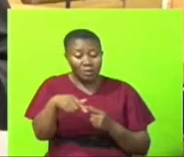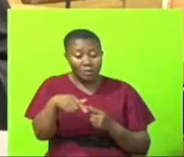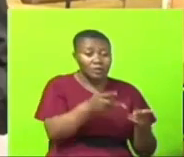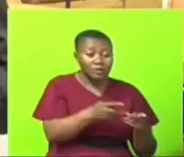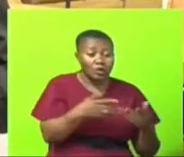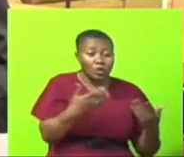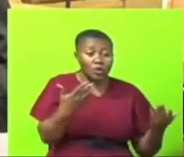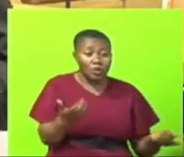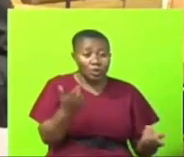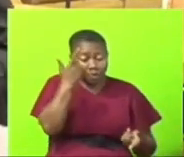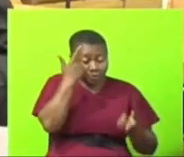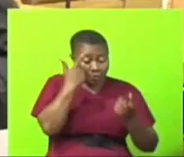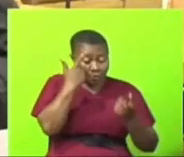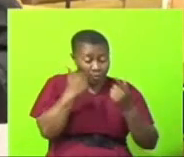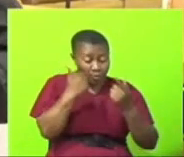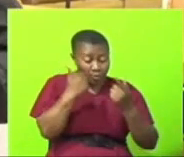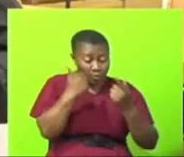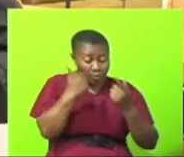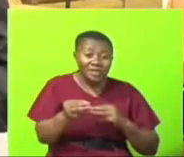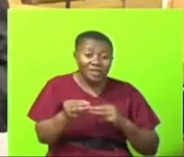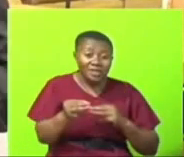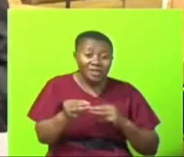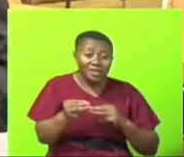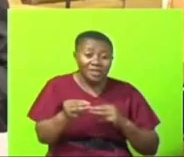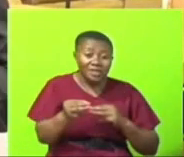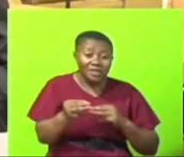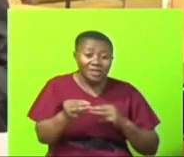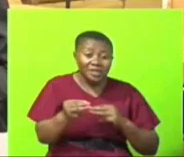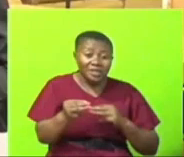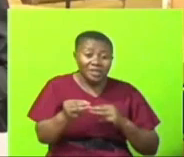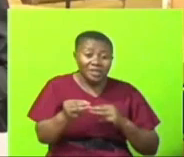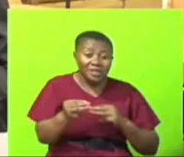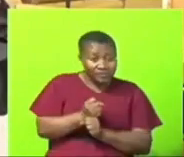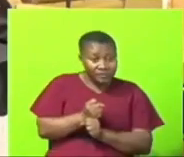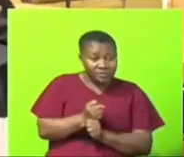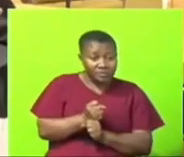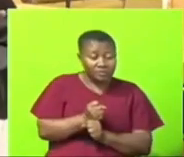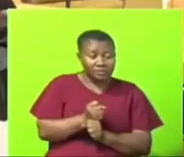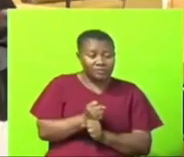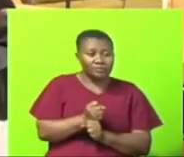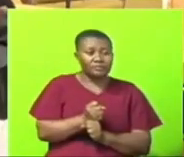matter has come to your attention as a matter of fact.